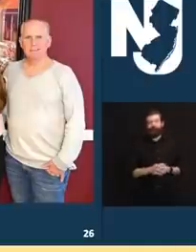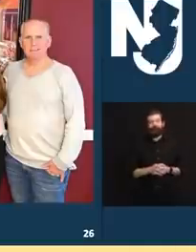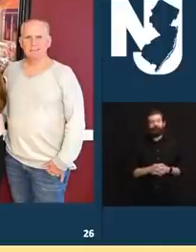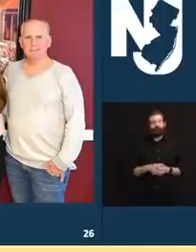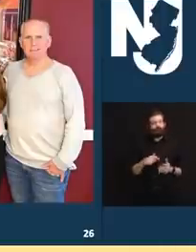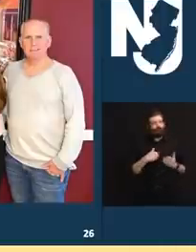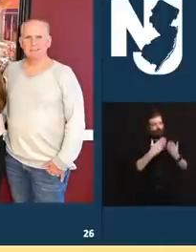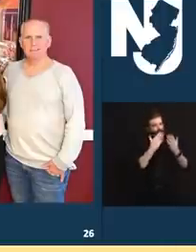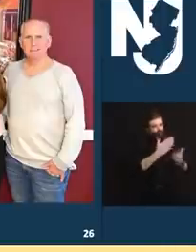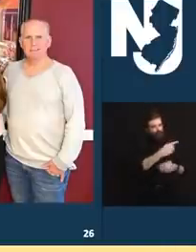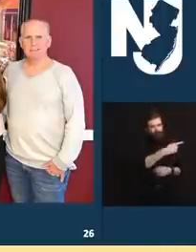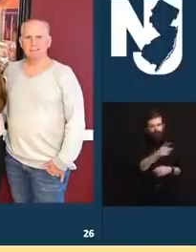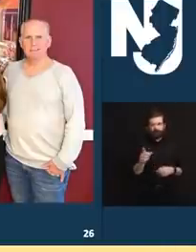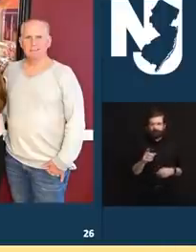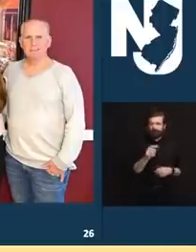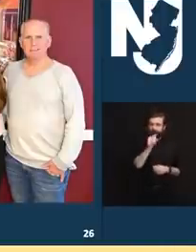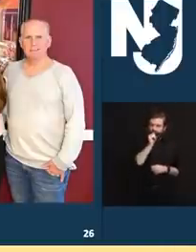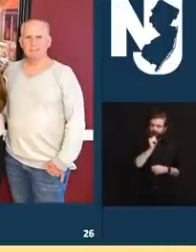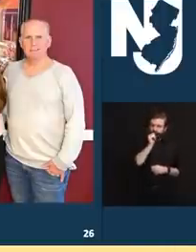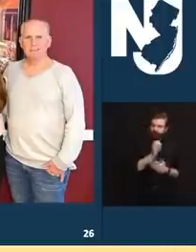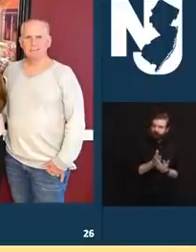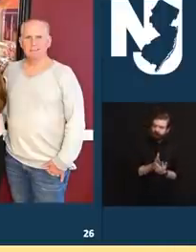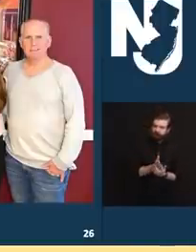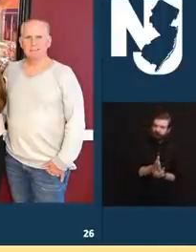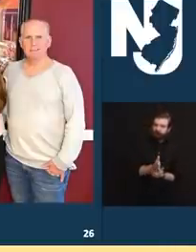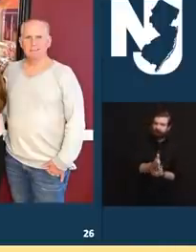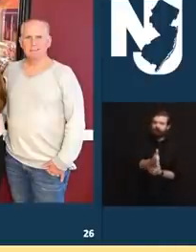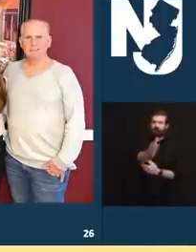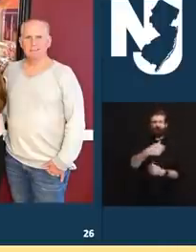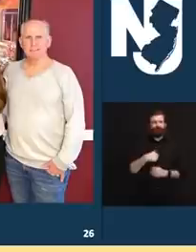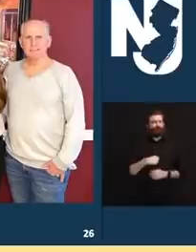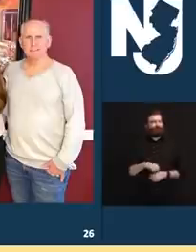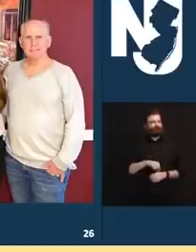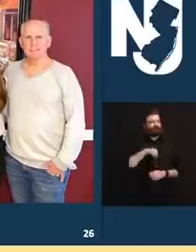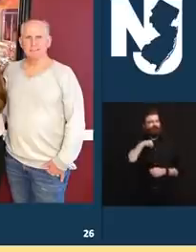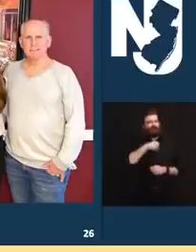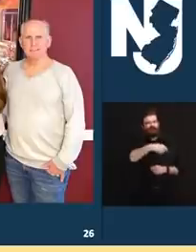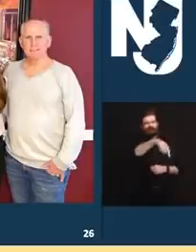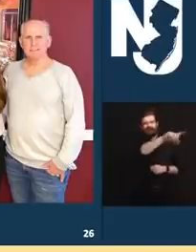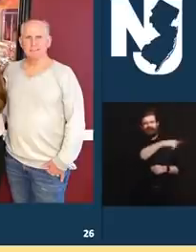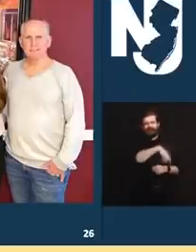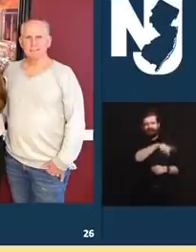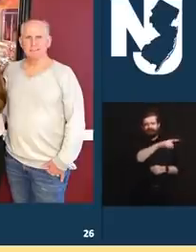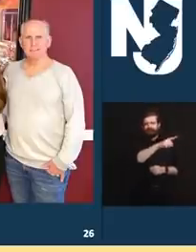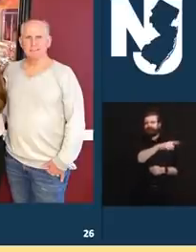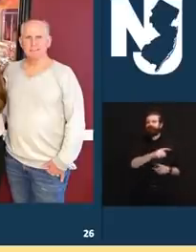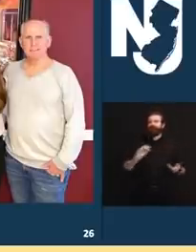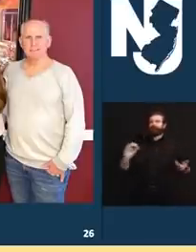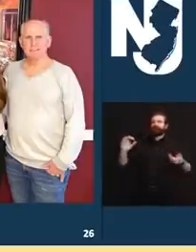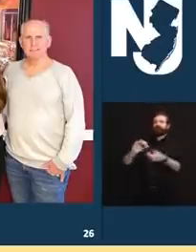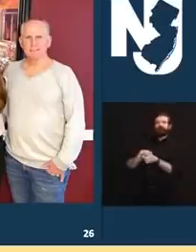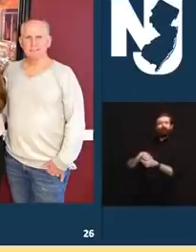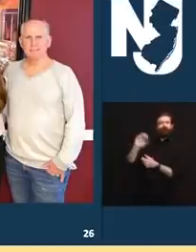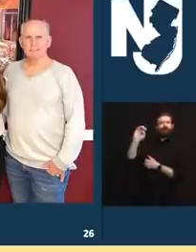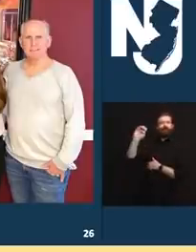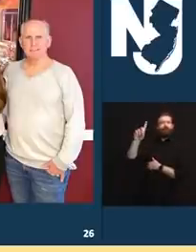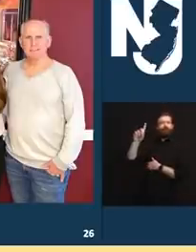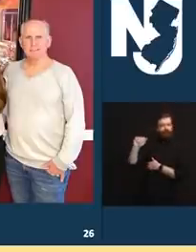these challenging times. I'm proud that they found a partner in the EDA. I forgot to write down the website. I believe